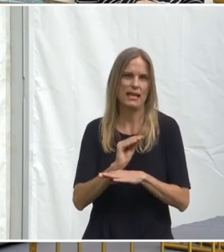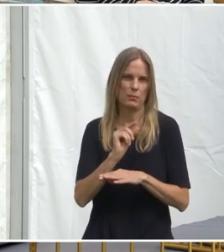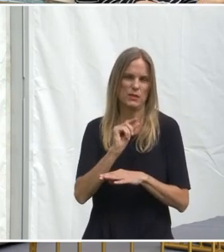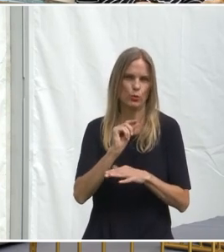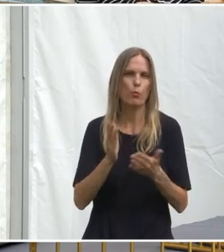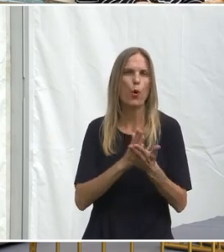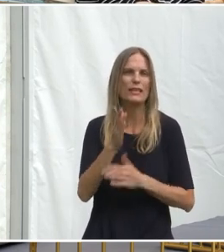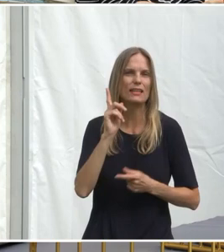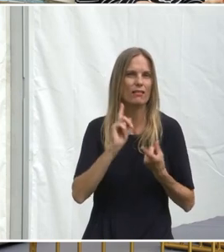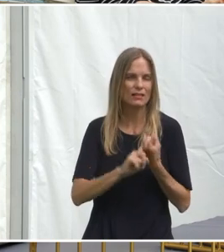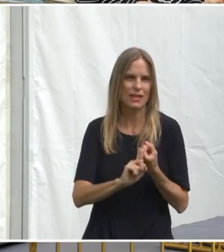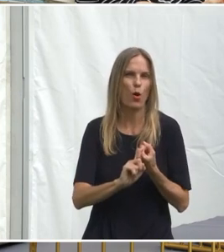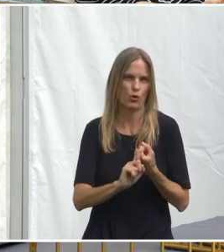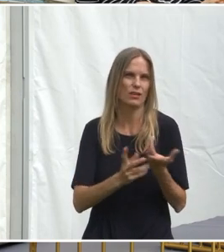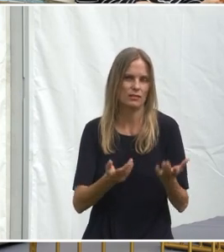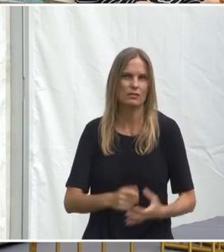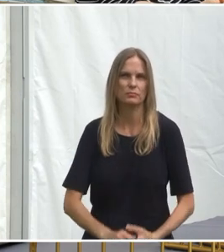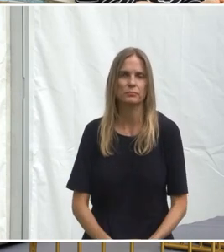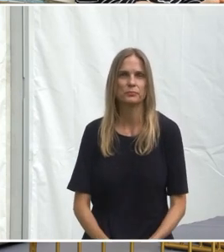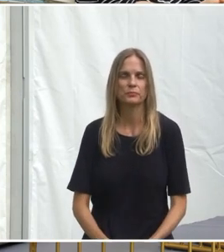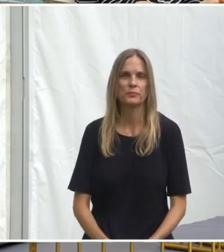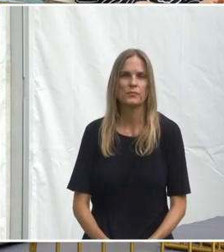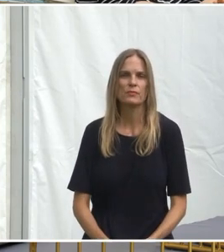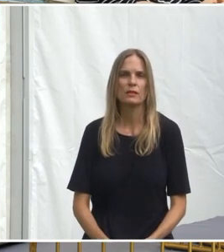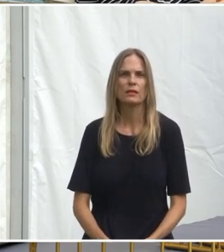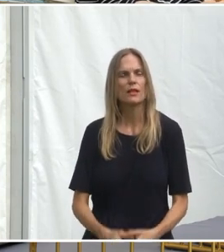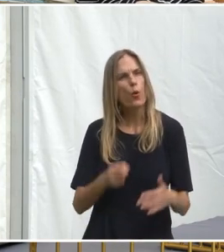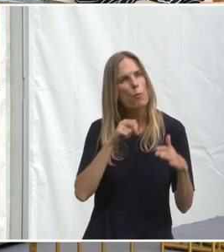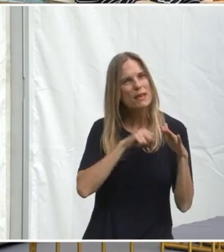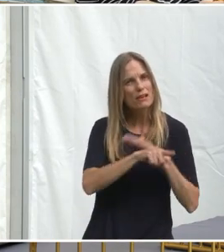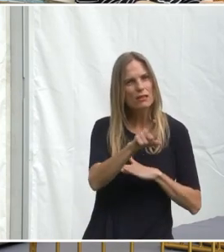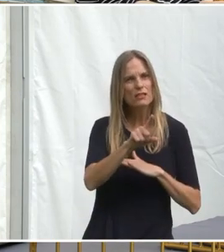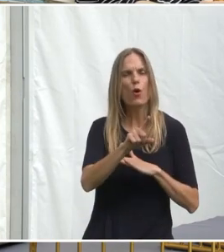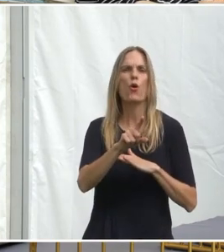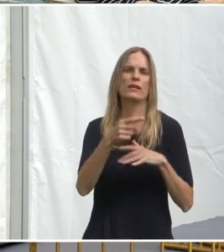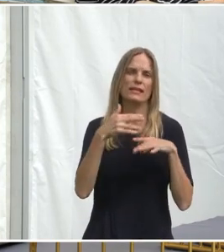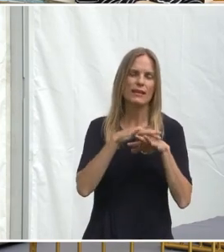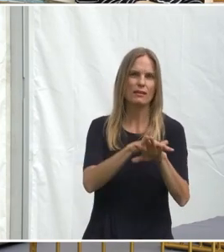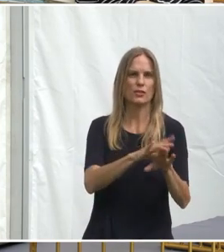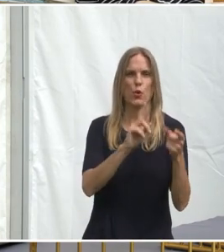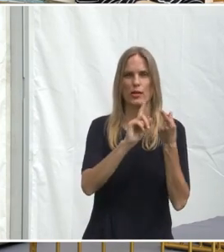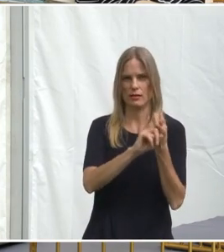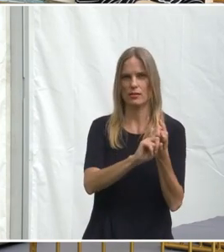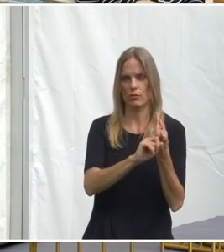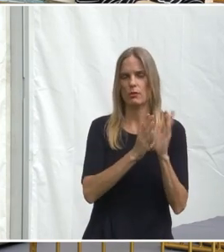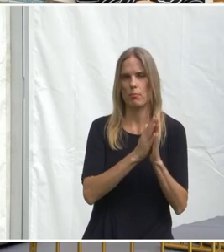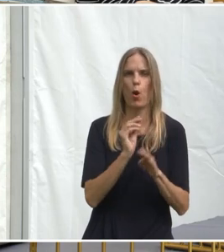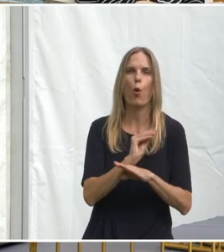policy making perspective and when it comes to migration and integration related topics?